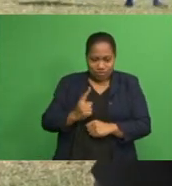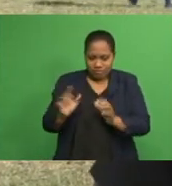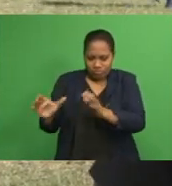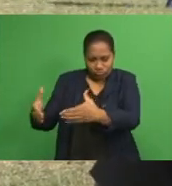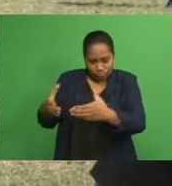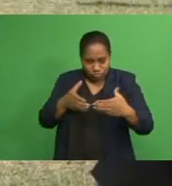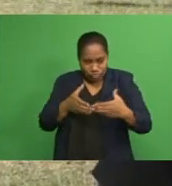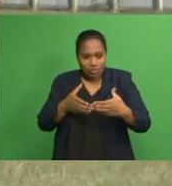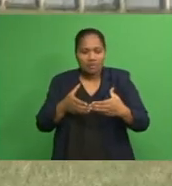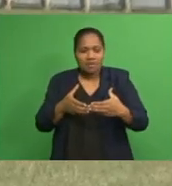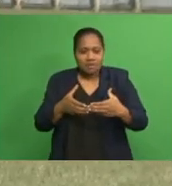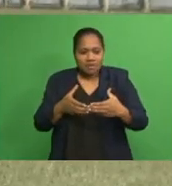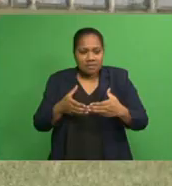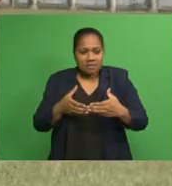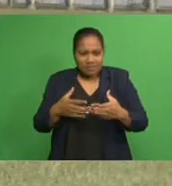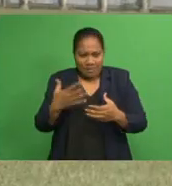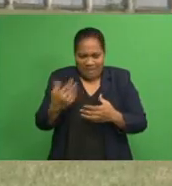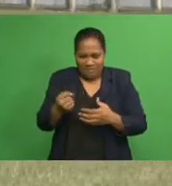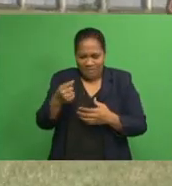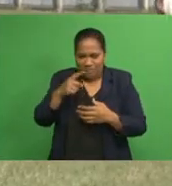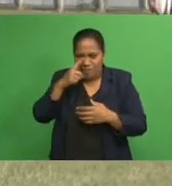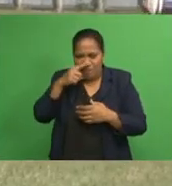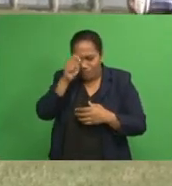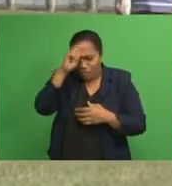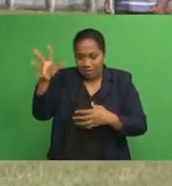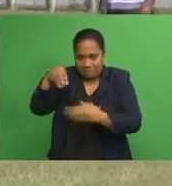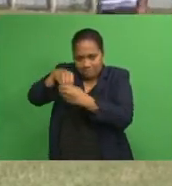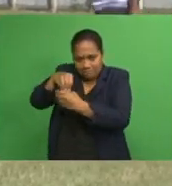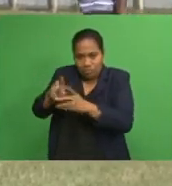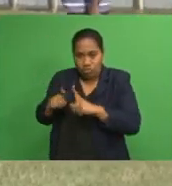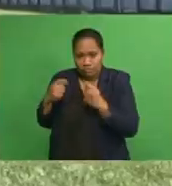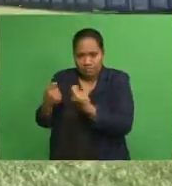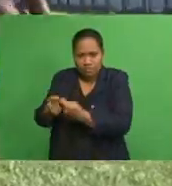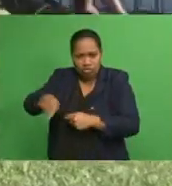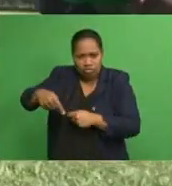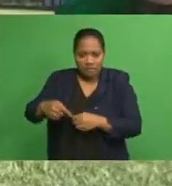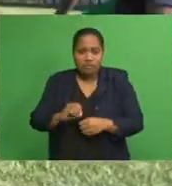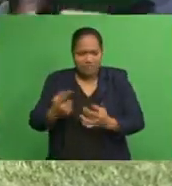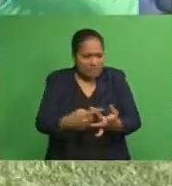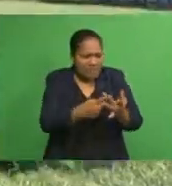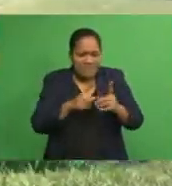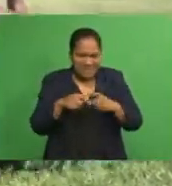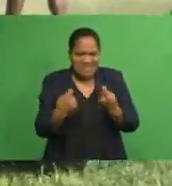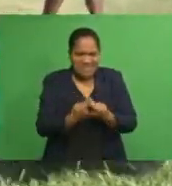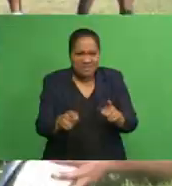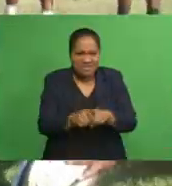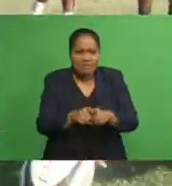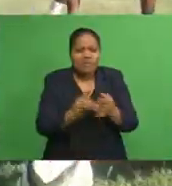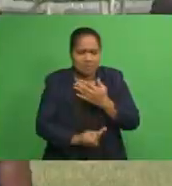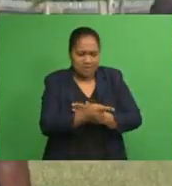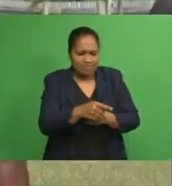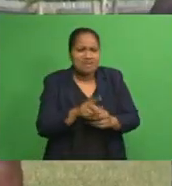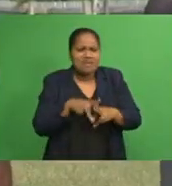lots of big names. Like other teams, Nandronga's preparations was also disrupted due to the